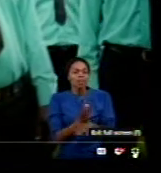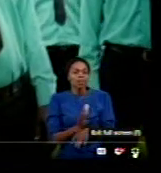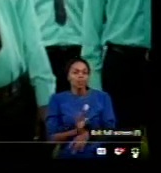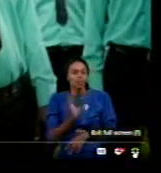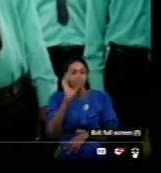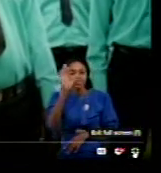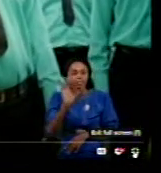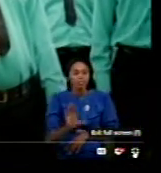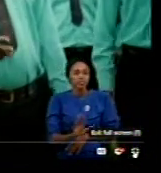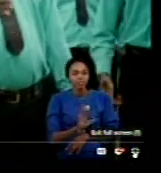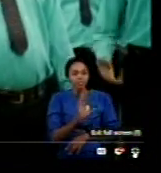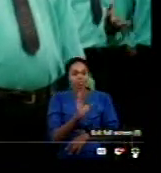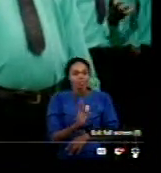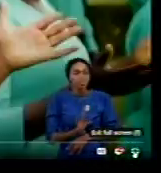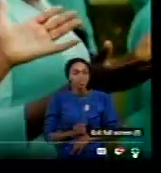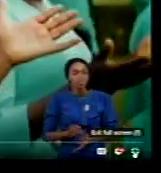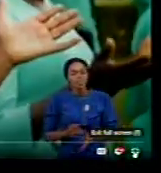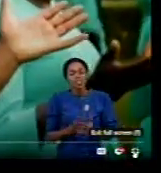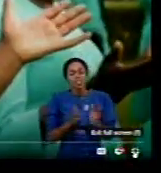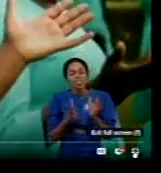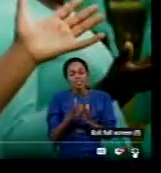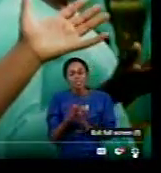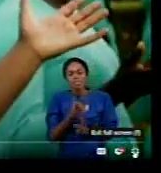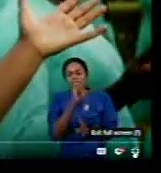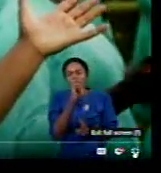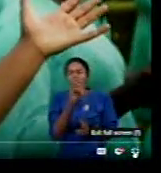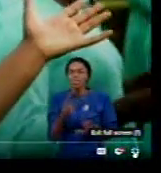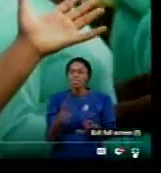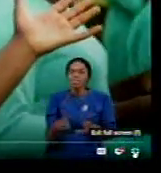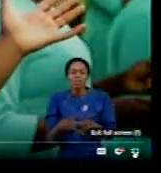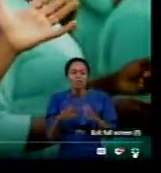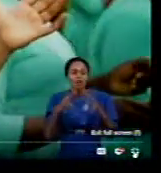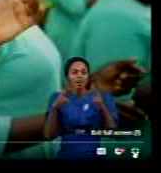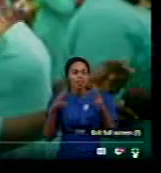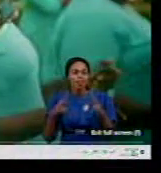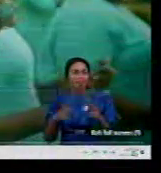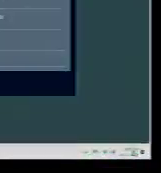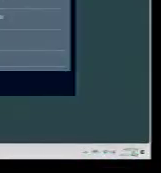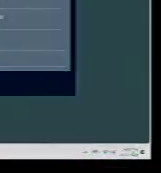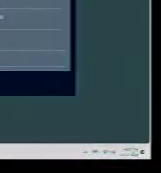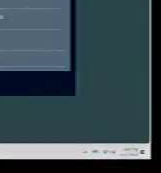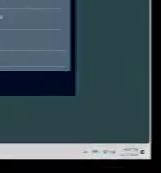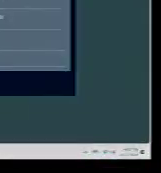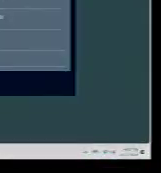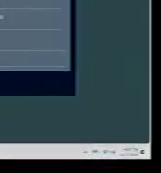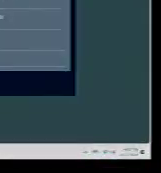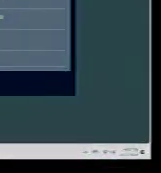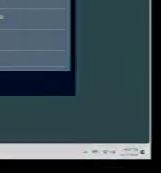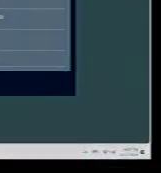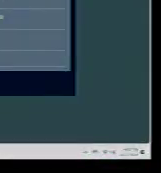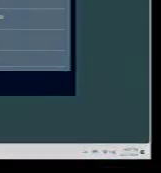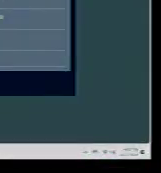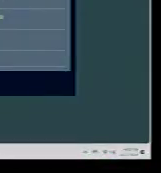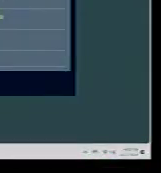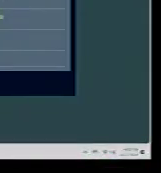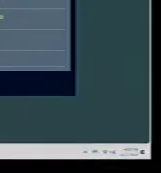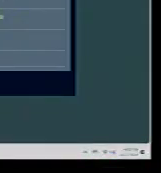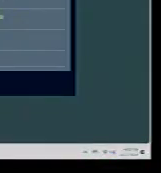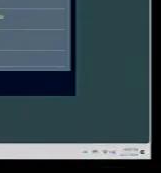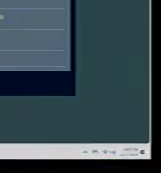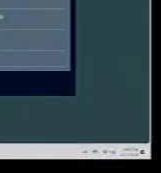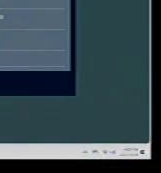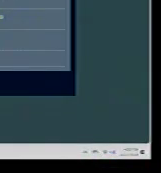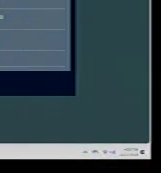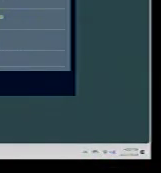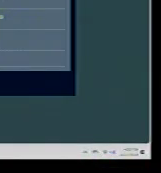We're looking at verse 16. Judges chapter 6, and we're looking at verse 16. The clear assignment given to him, and the